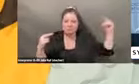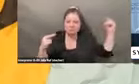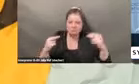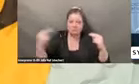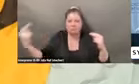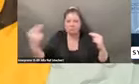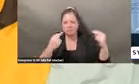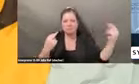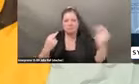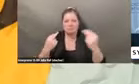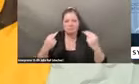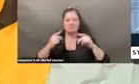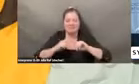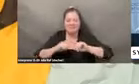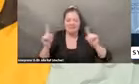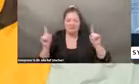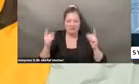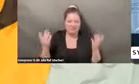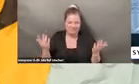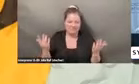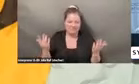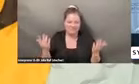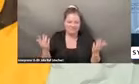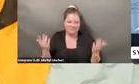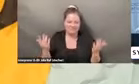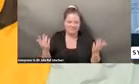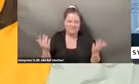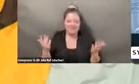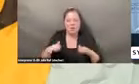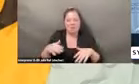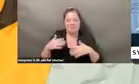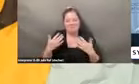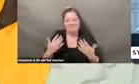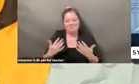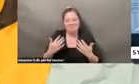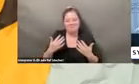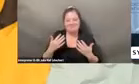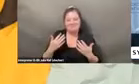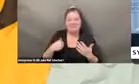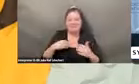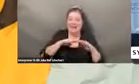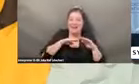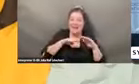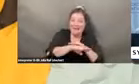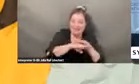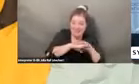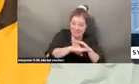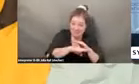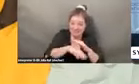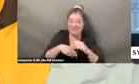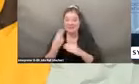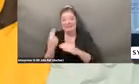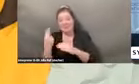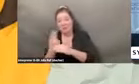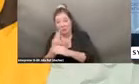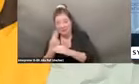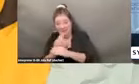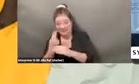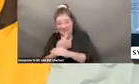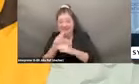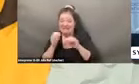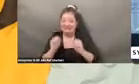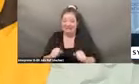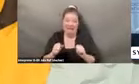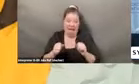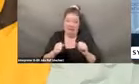That I think is a discussion point that could lead quite far if we start that discussion. So another interesting question here